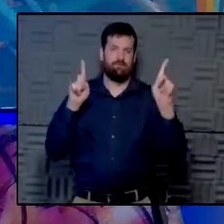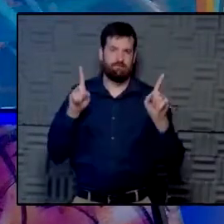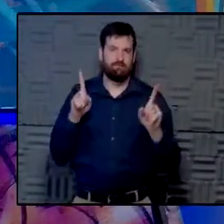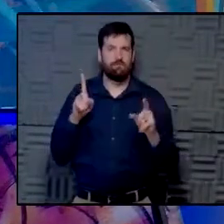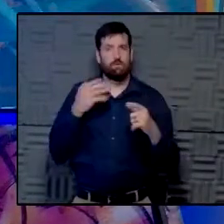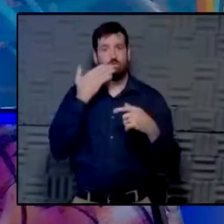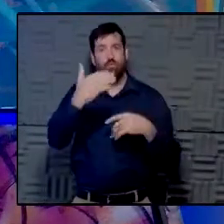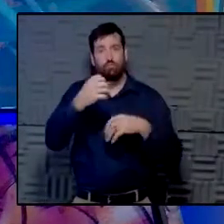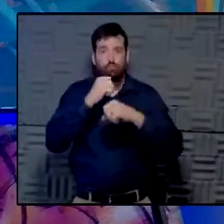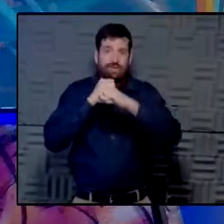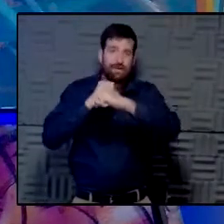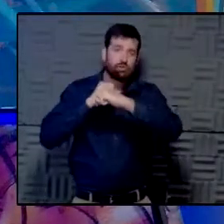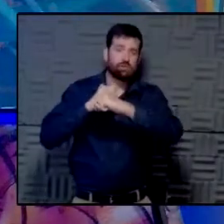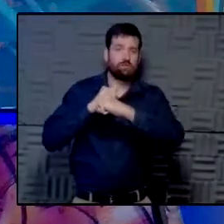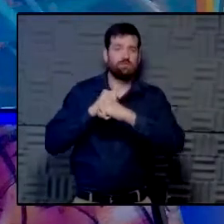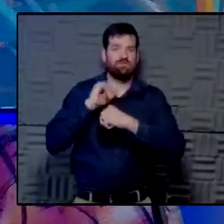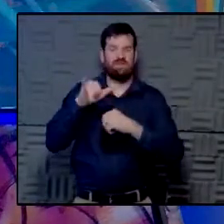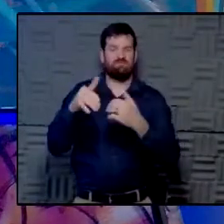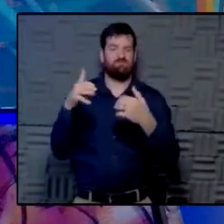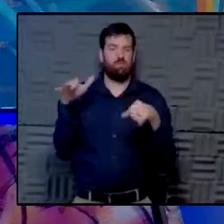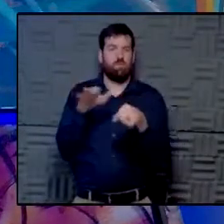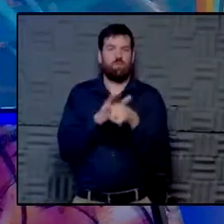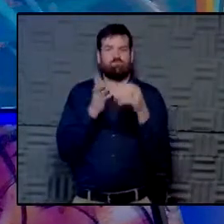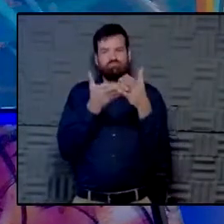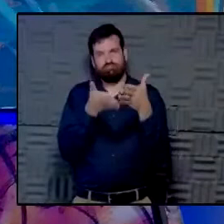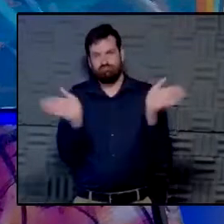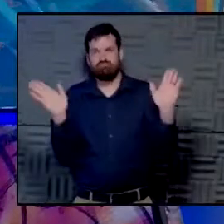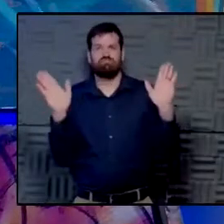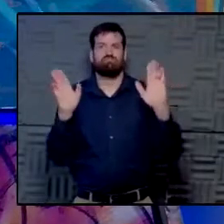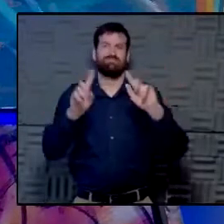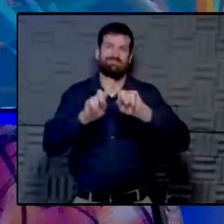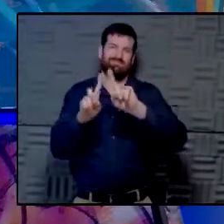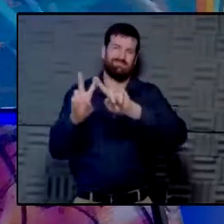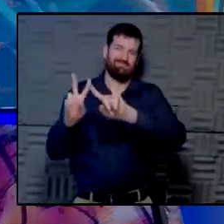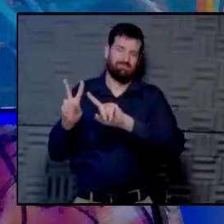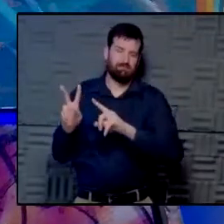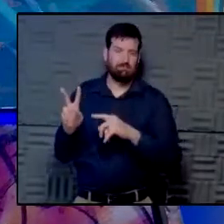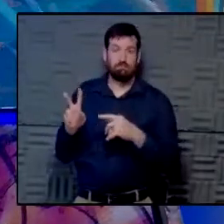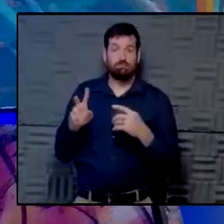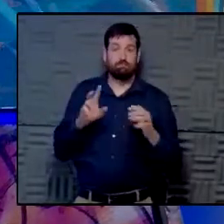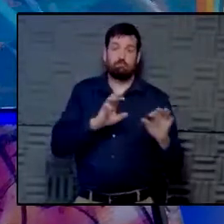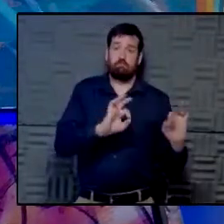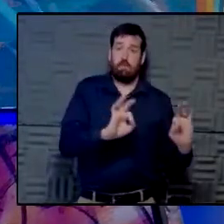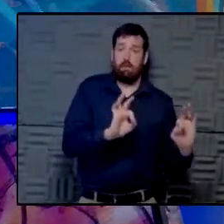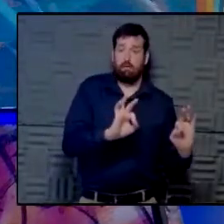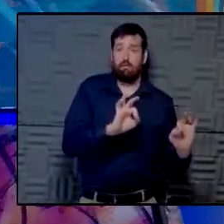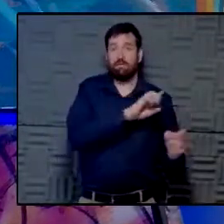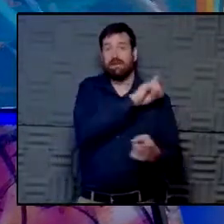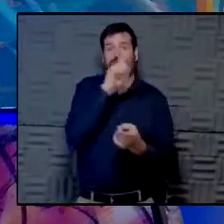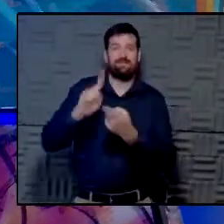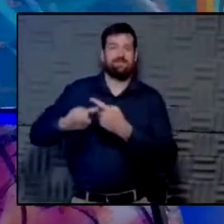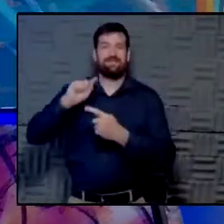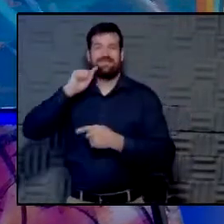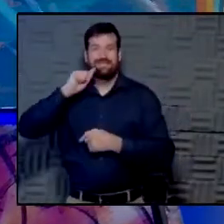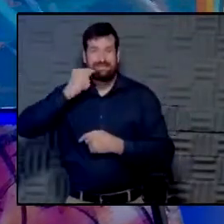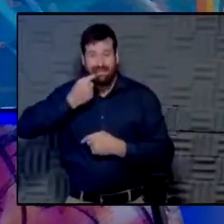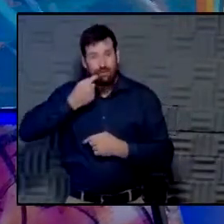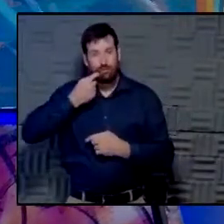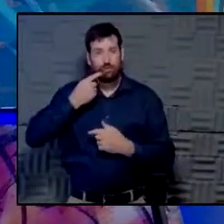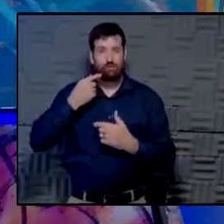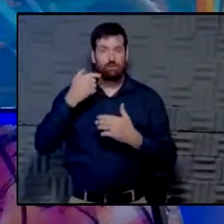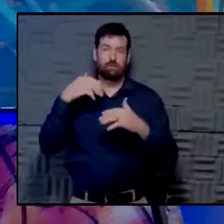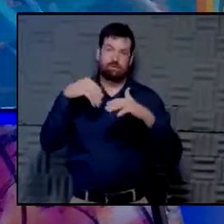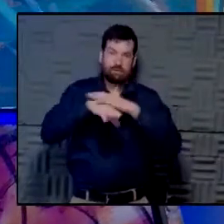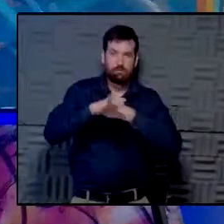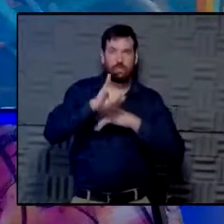good protection against that whole spectrum of COVID-19, whether it's mild illness all the way up to severe illness, getting